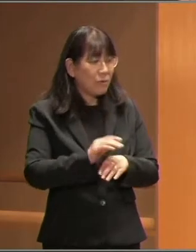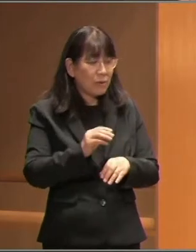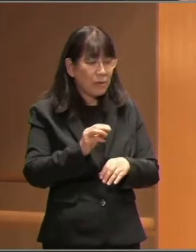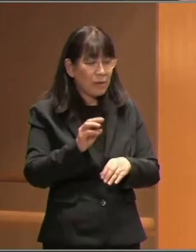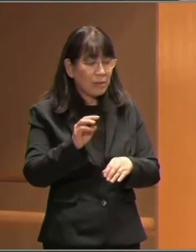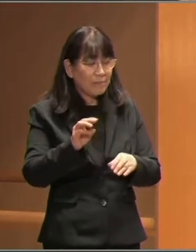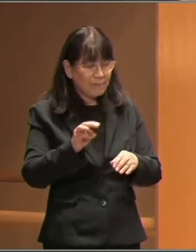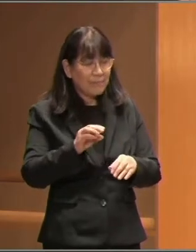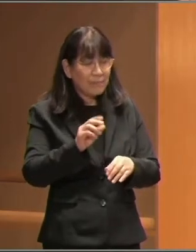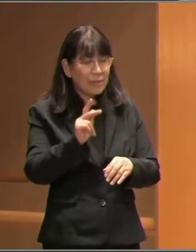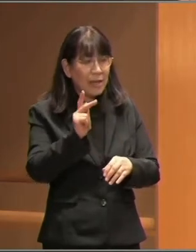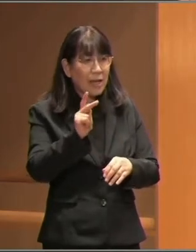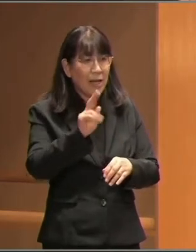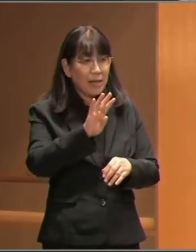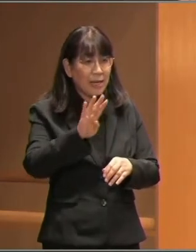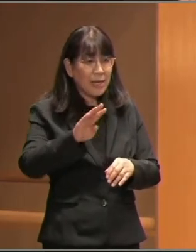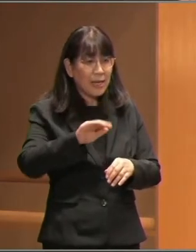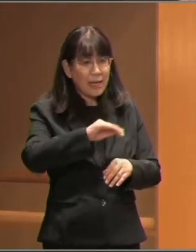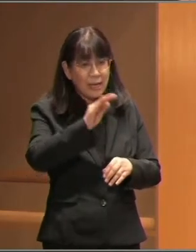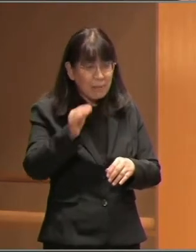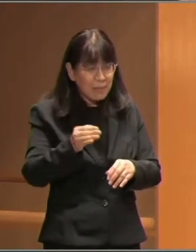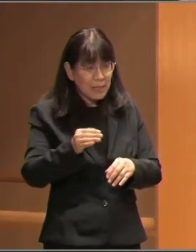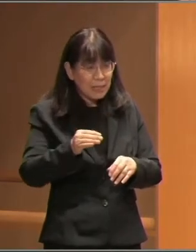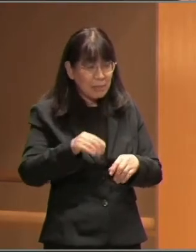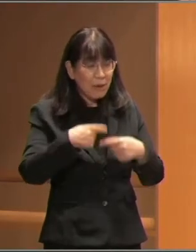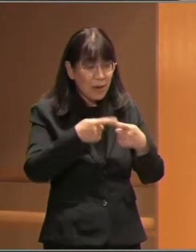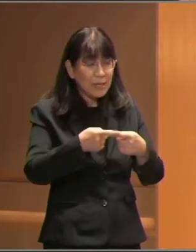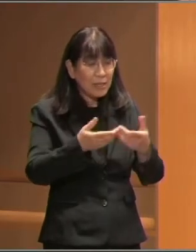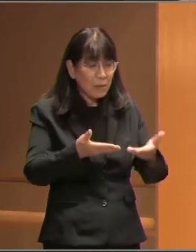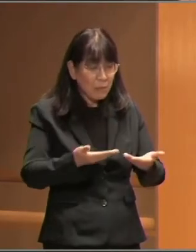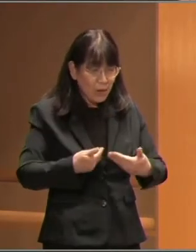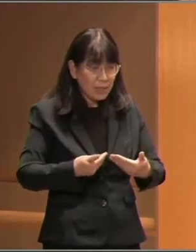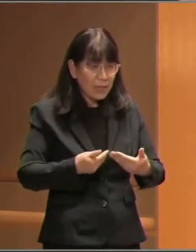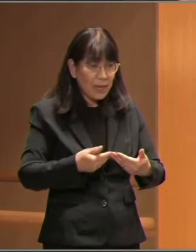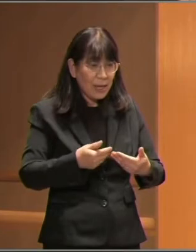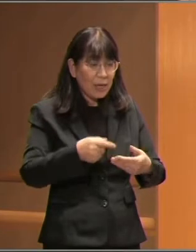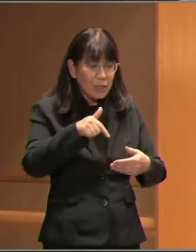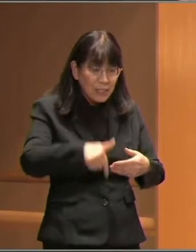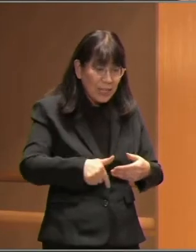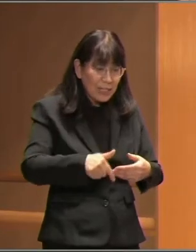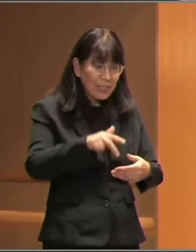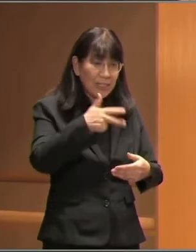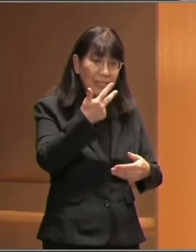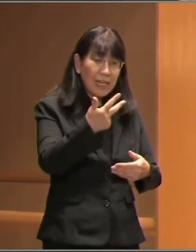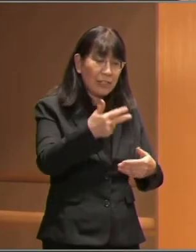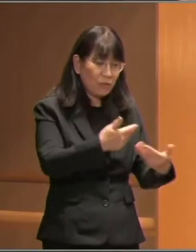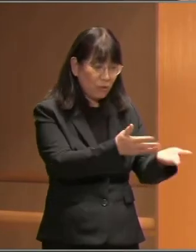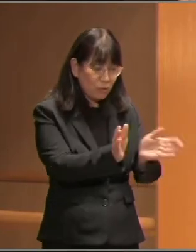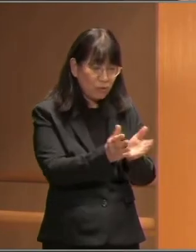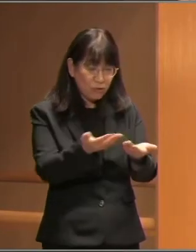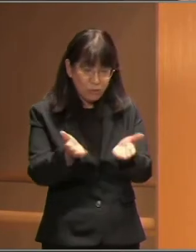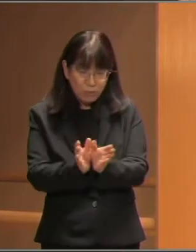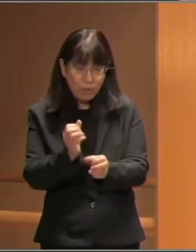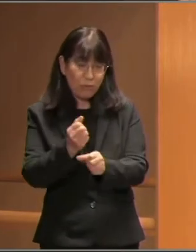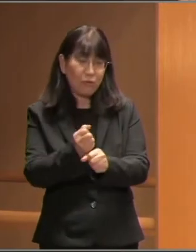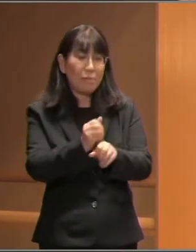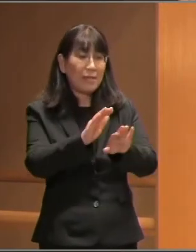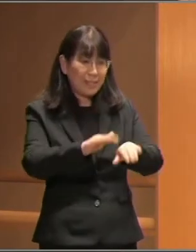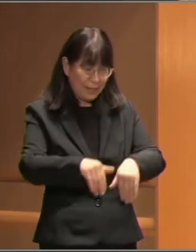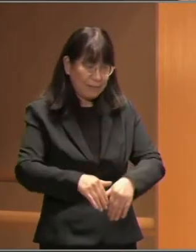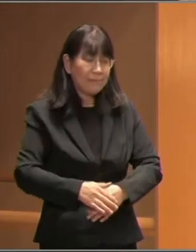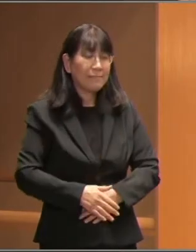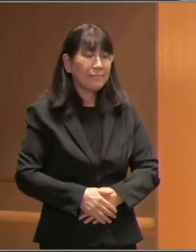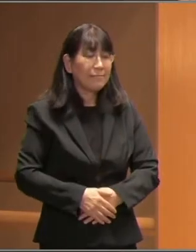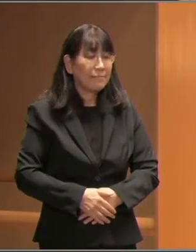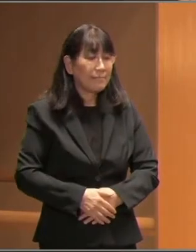of Technology, Professor Kageyama. And there are 7 groups under that.